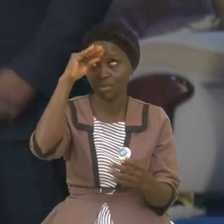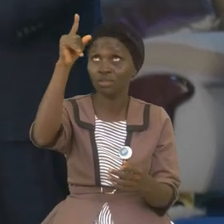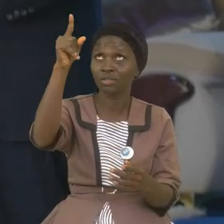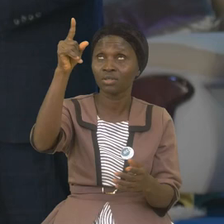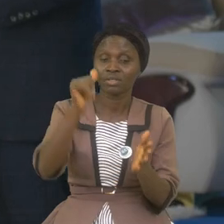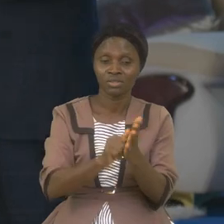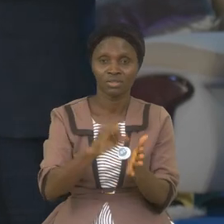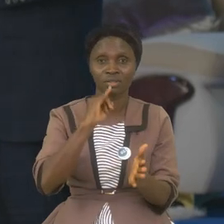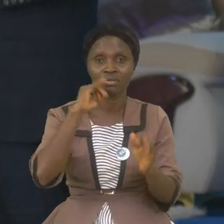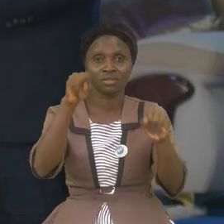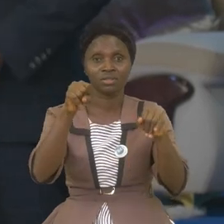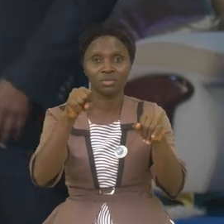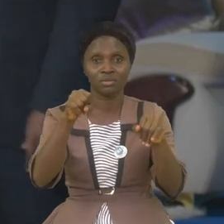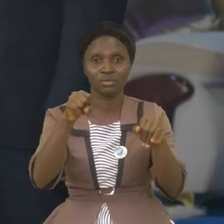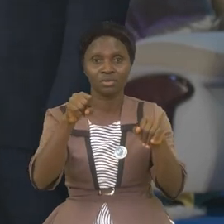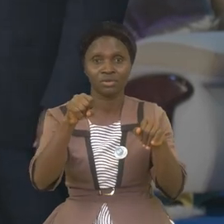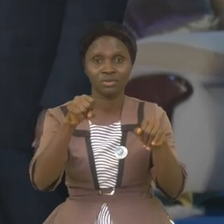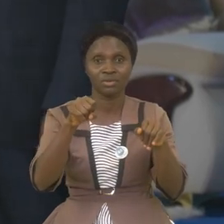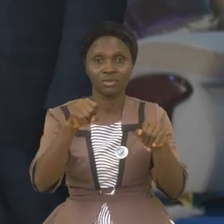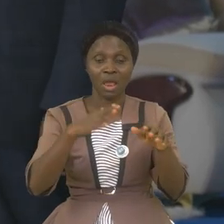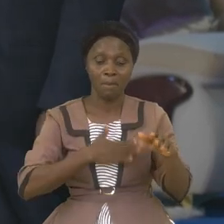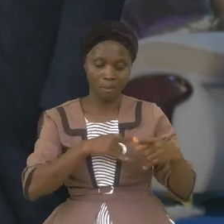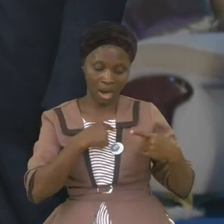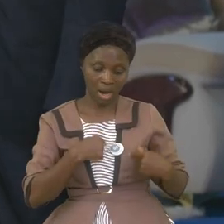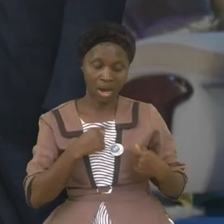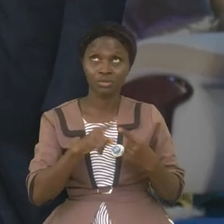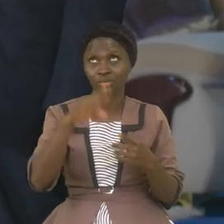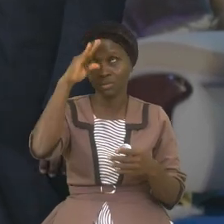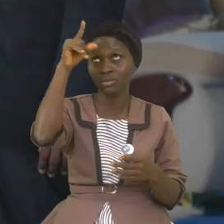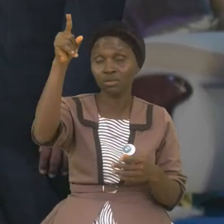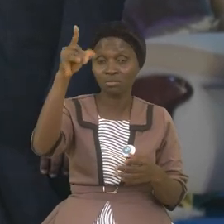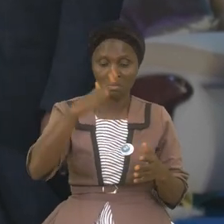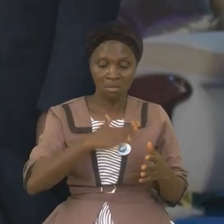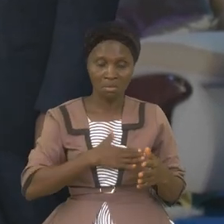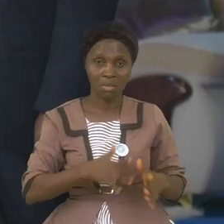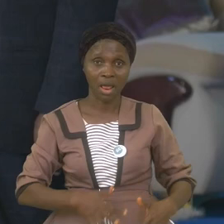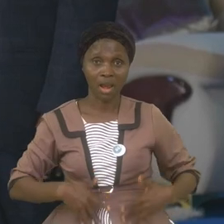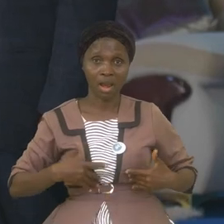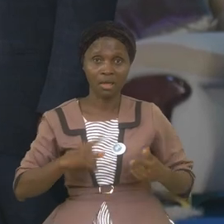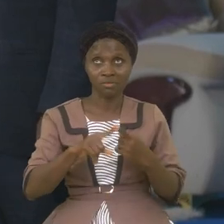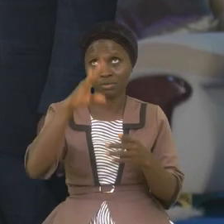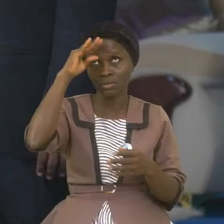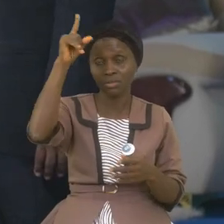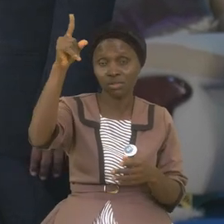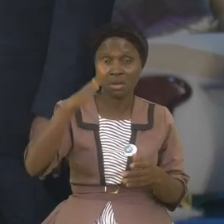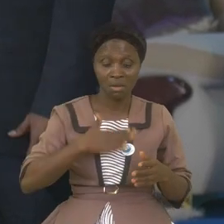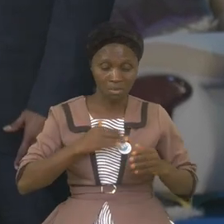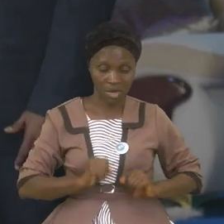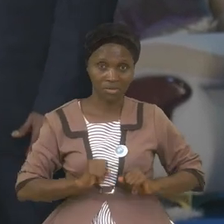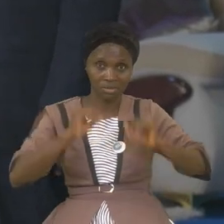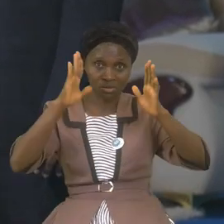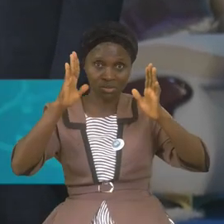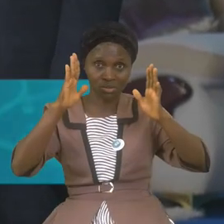is able, my heart unto him, my life unto him, my consecration all to him,